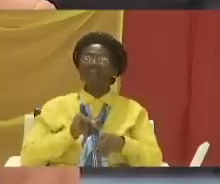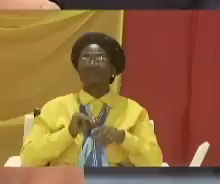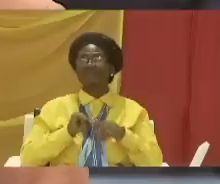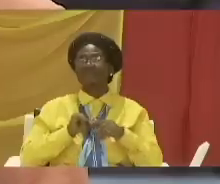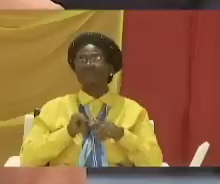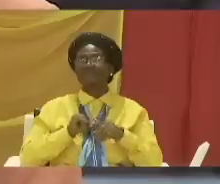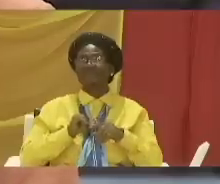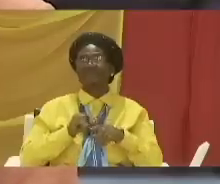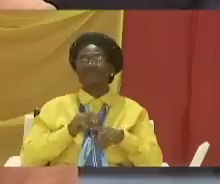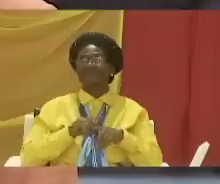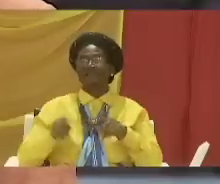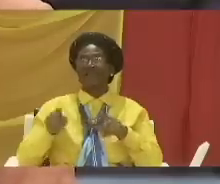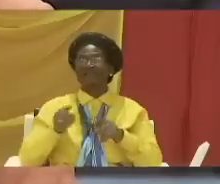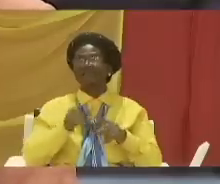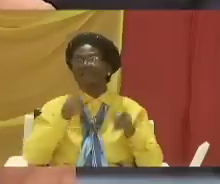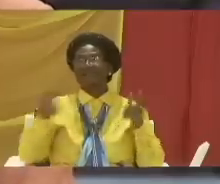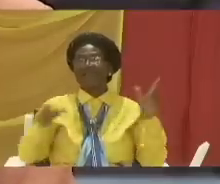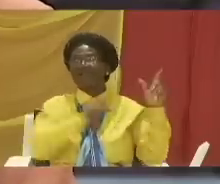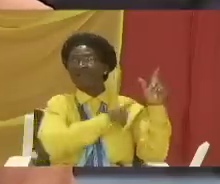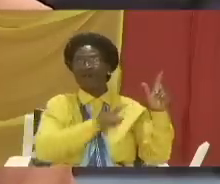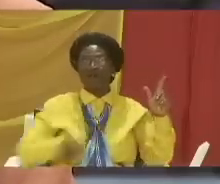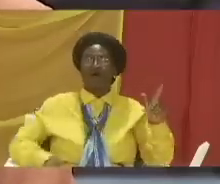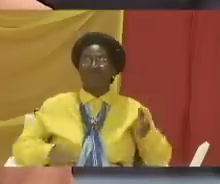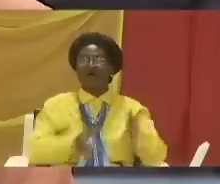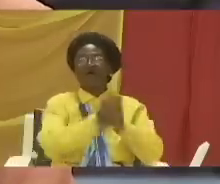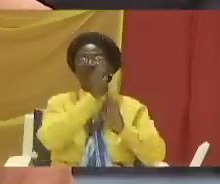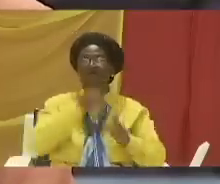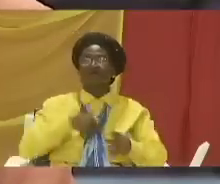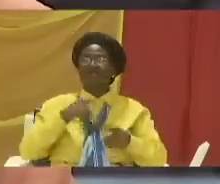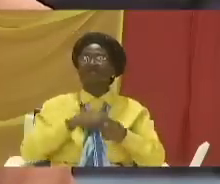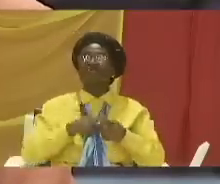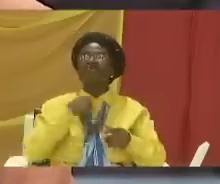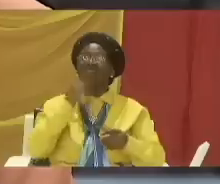But the Lord asked me to tell someone here tonight,